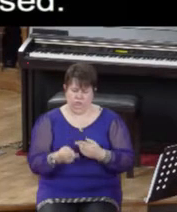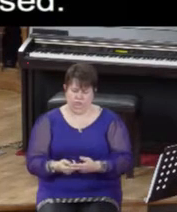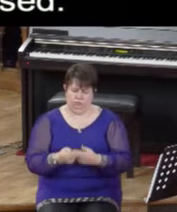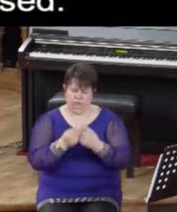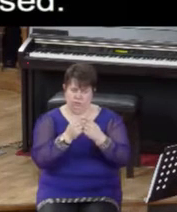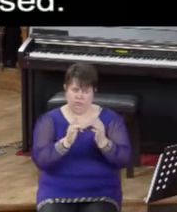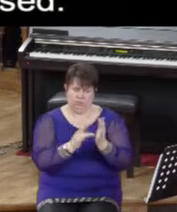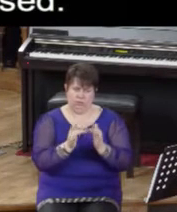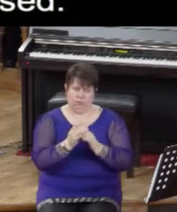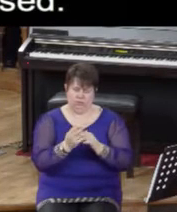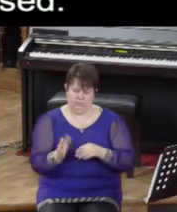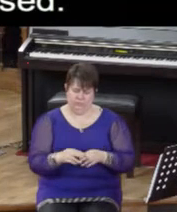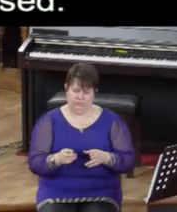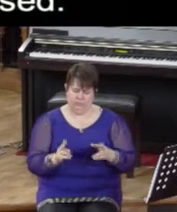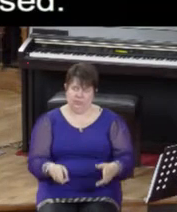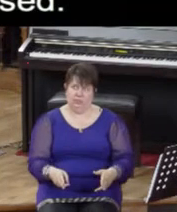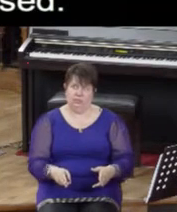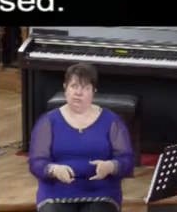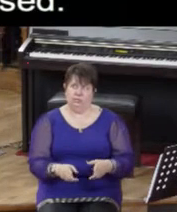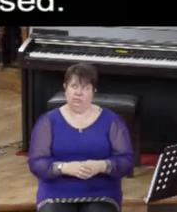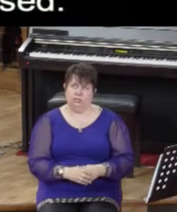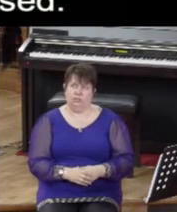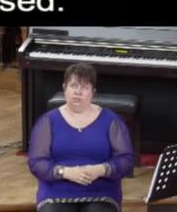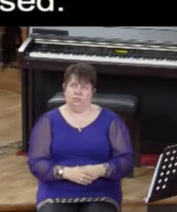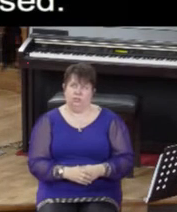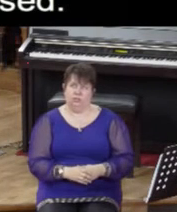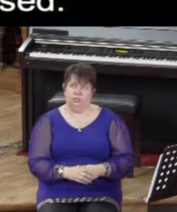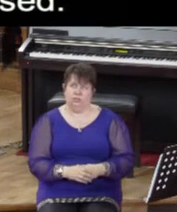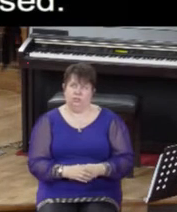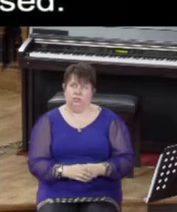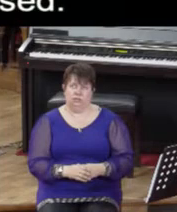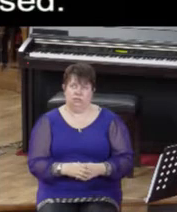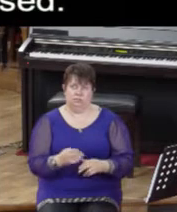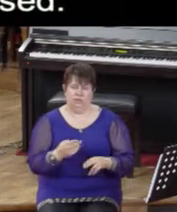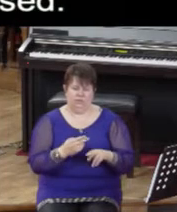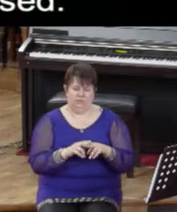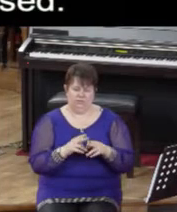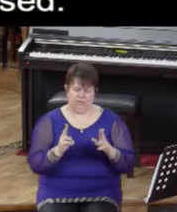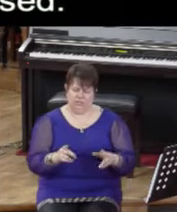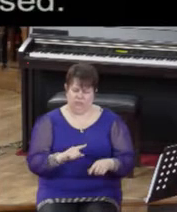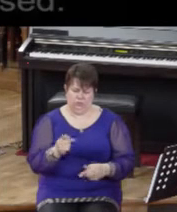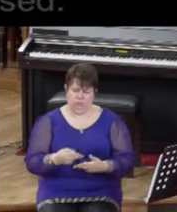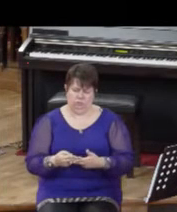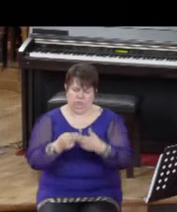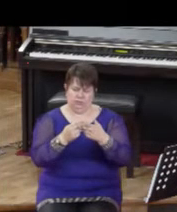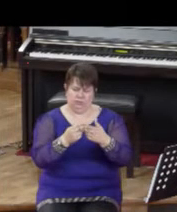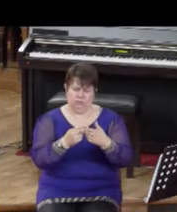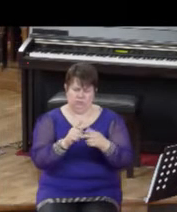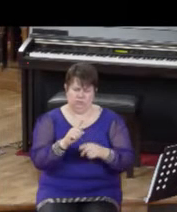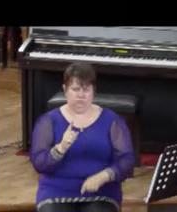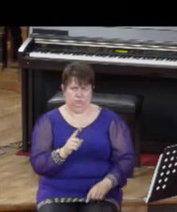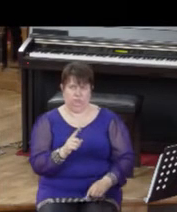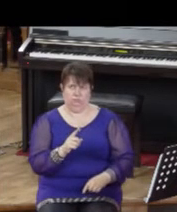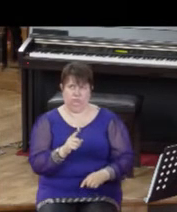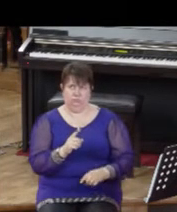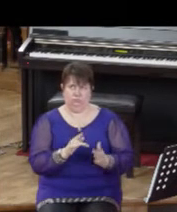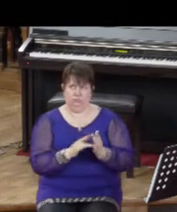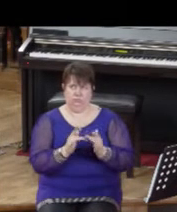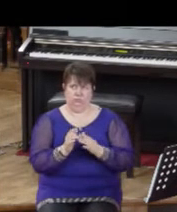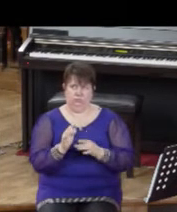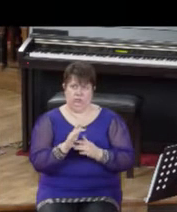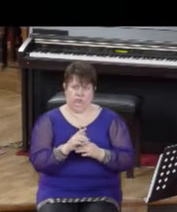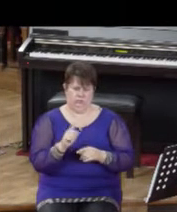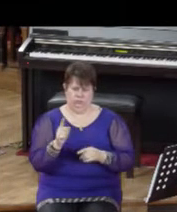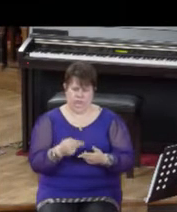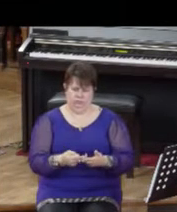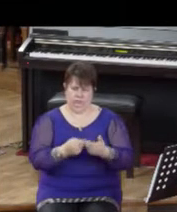Christ from the dead. But He did not raise Him if in fact the dead are not raised. For if the dead are not raised, then Christ has